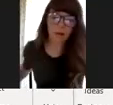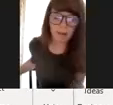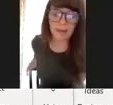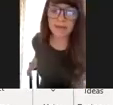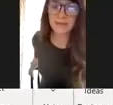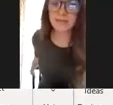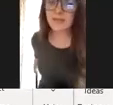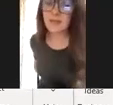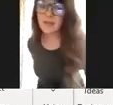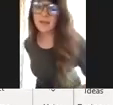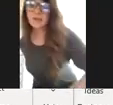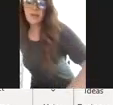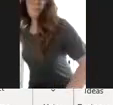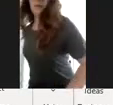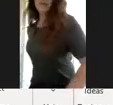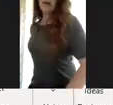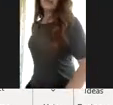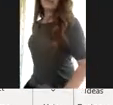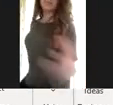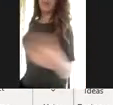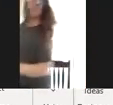part. My bad. Yes. No.